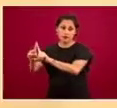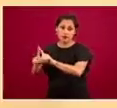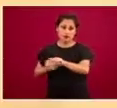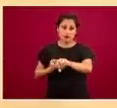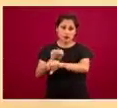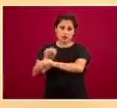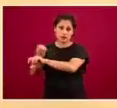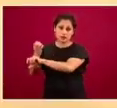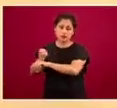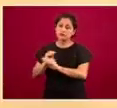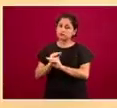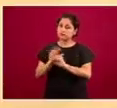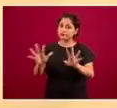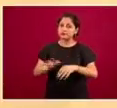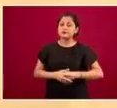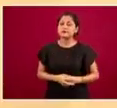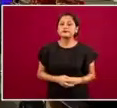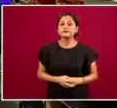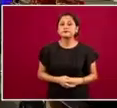now on.